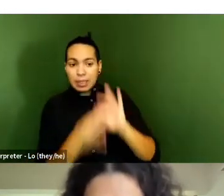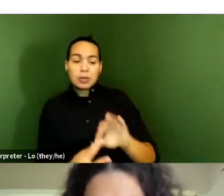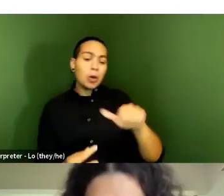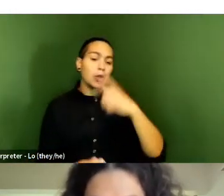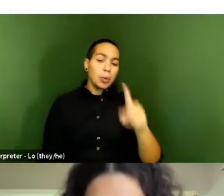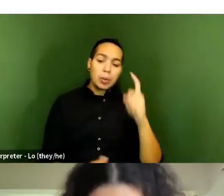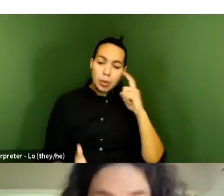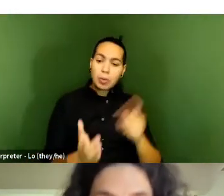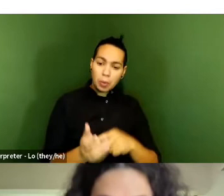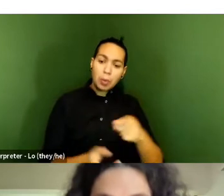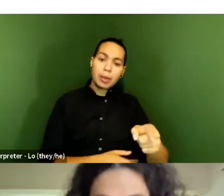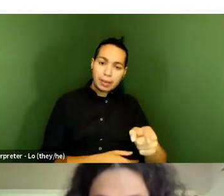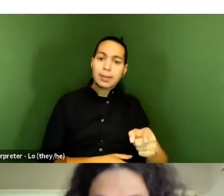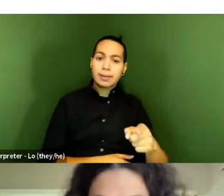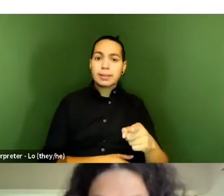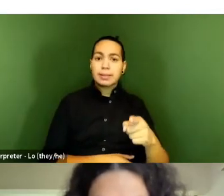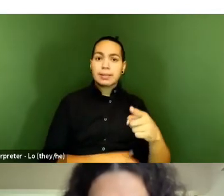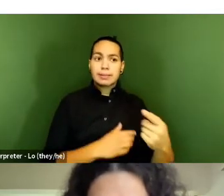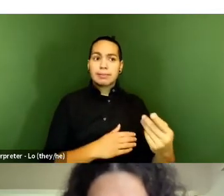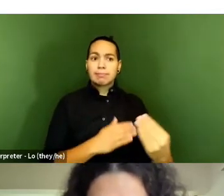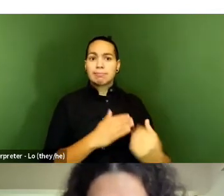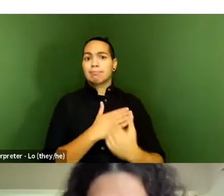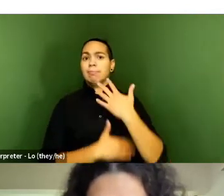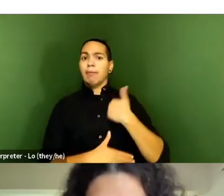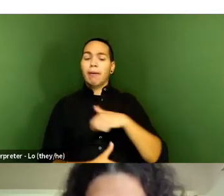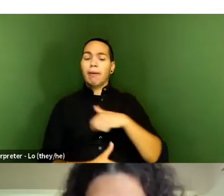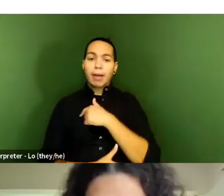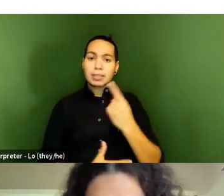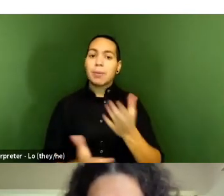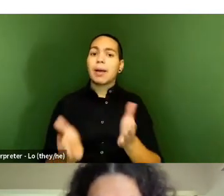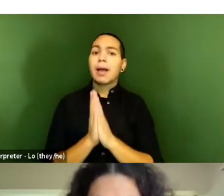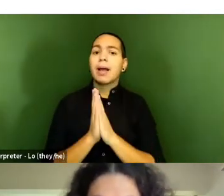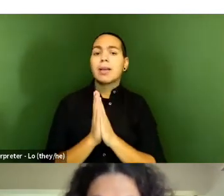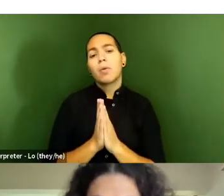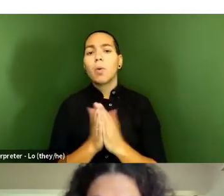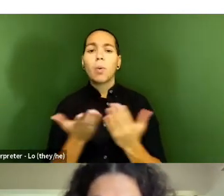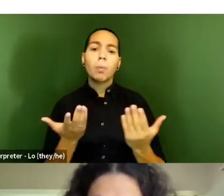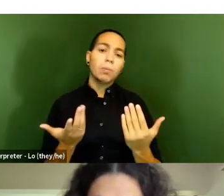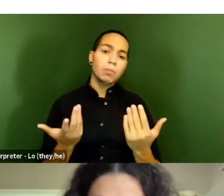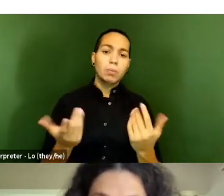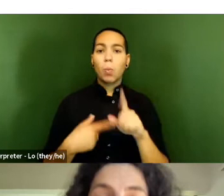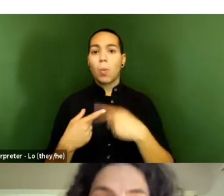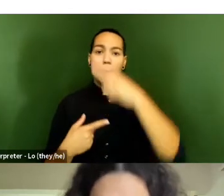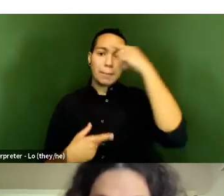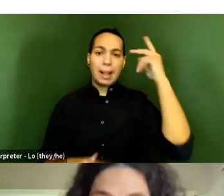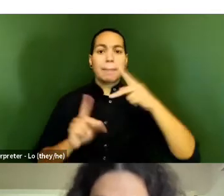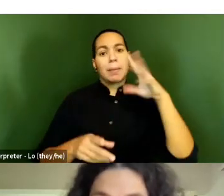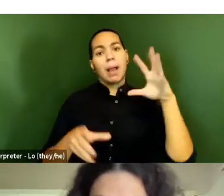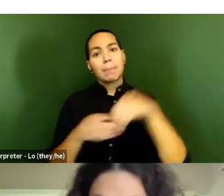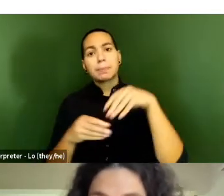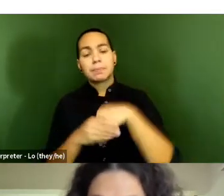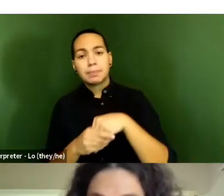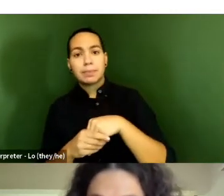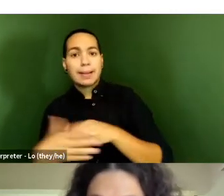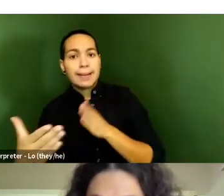in the Q&A about, someone was asking for instances when Black people participate in